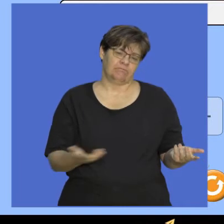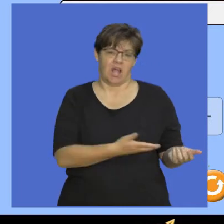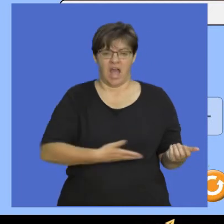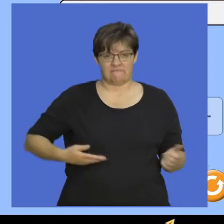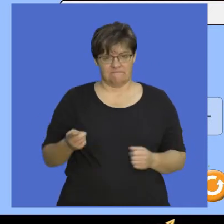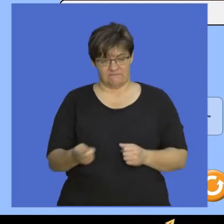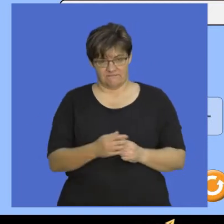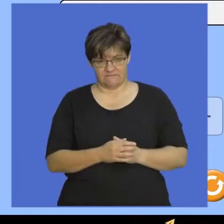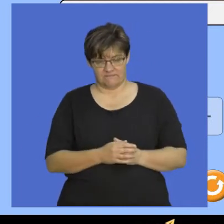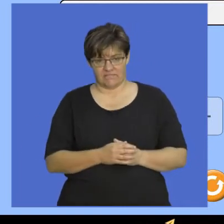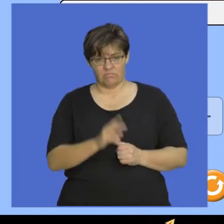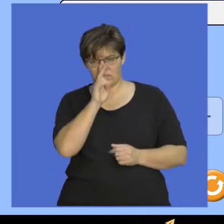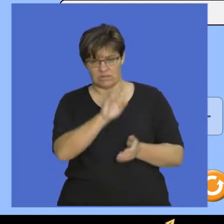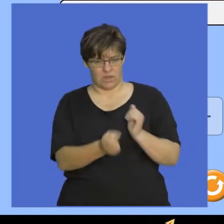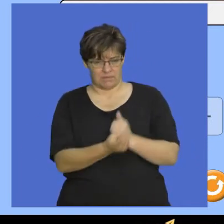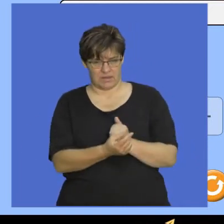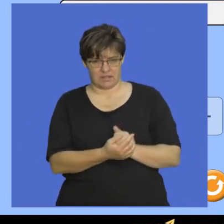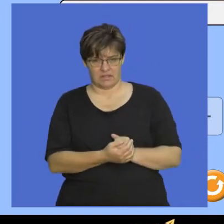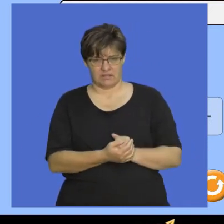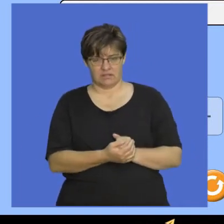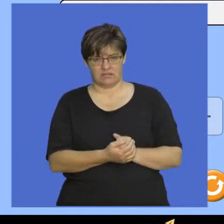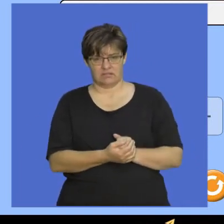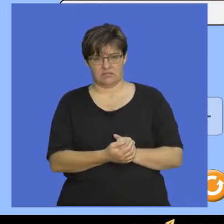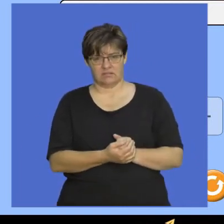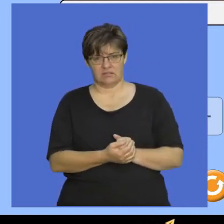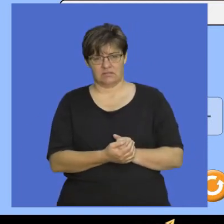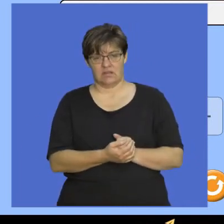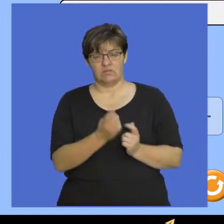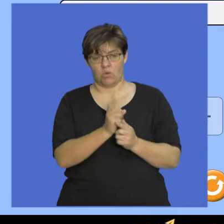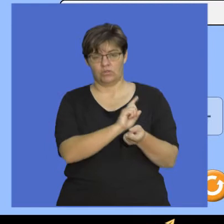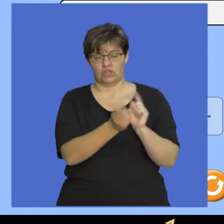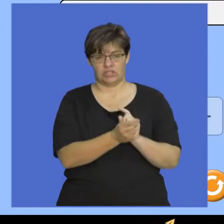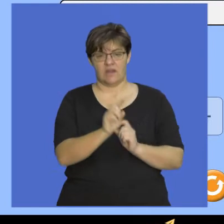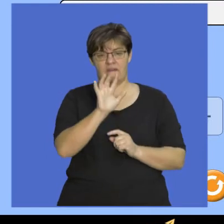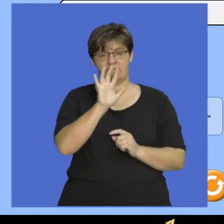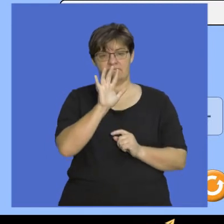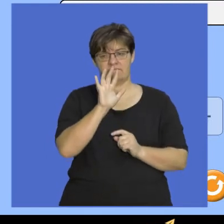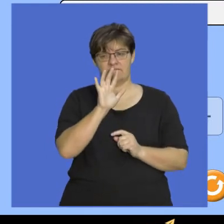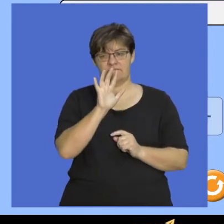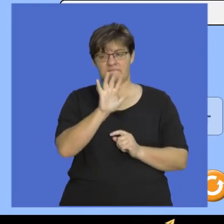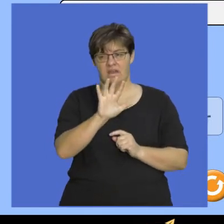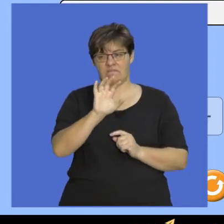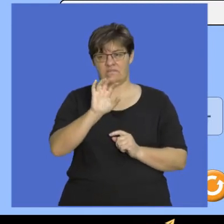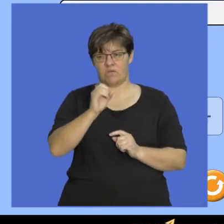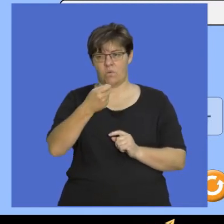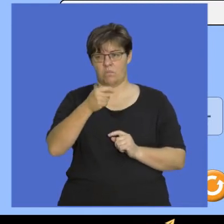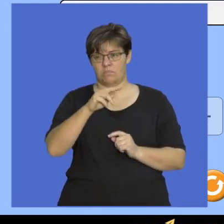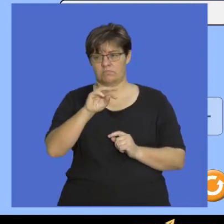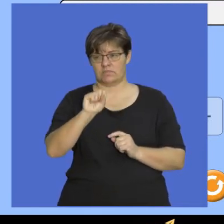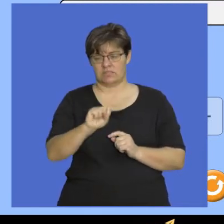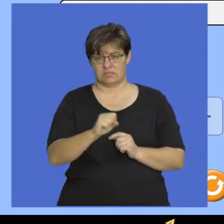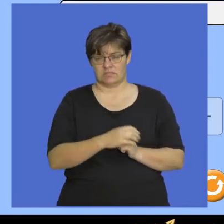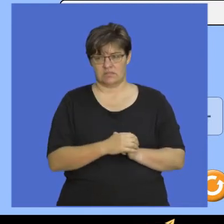for argument's sake, half that one, and see what happens? Okay, if we make it half, it means it's going to be 5 ohms,